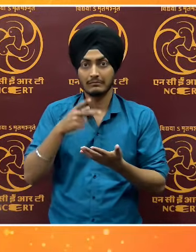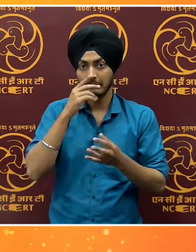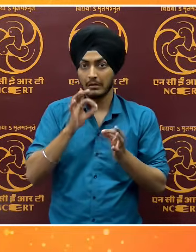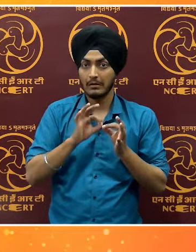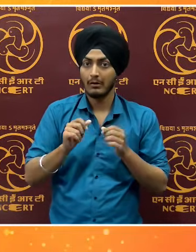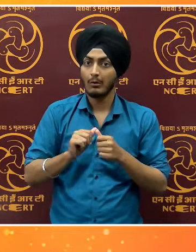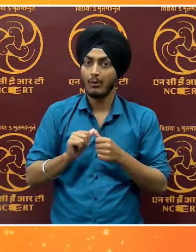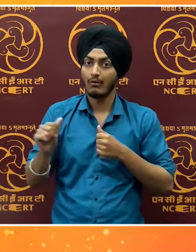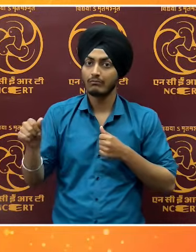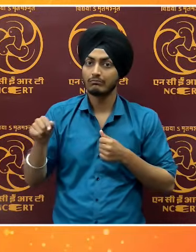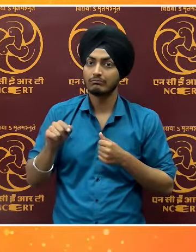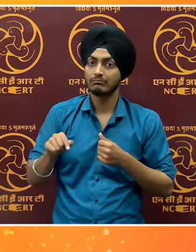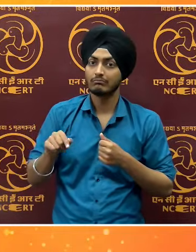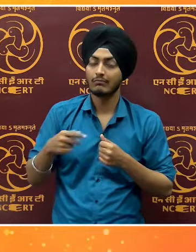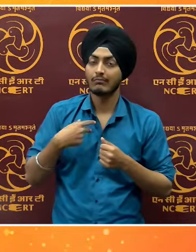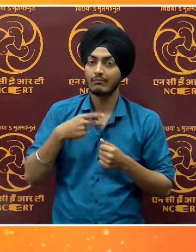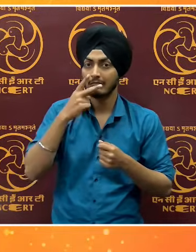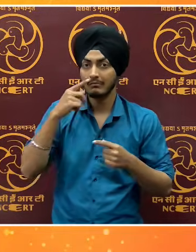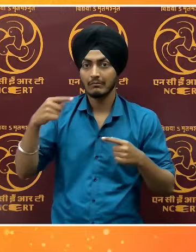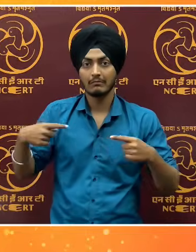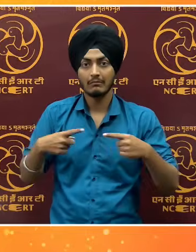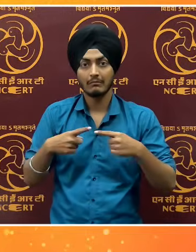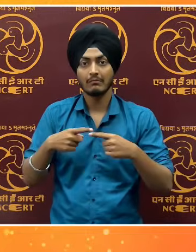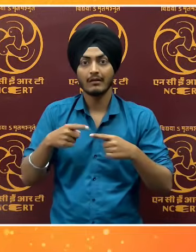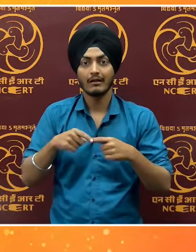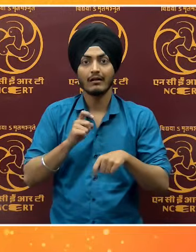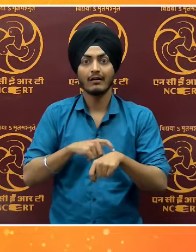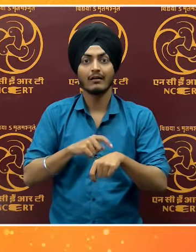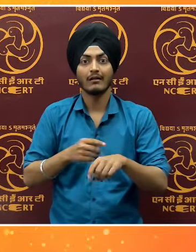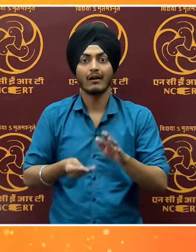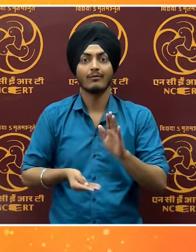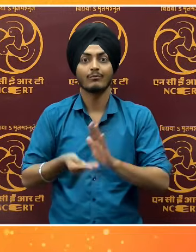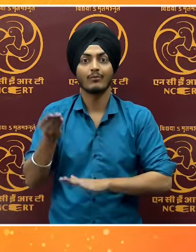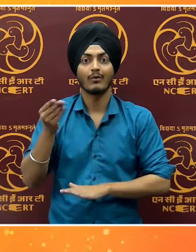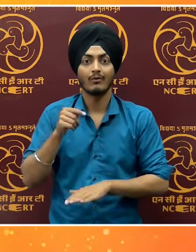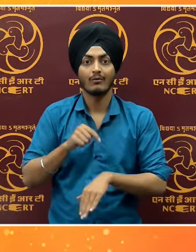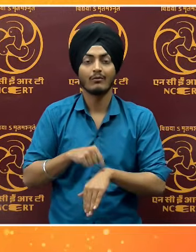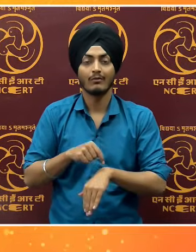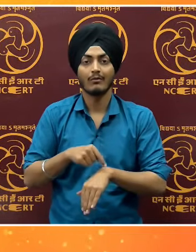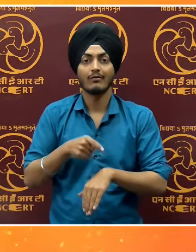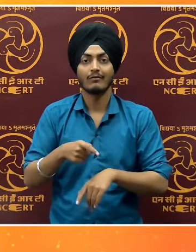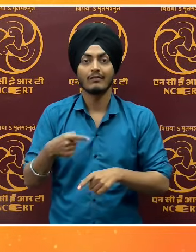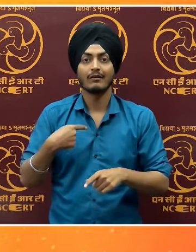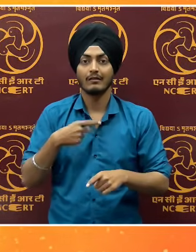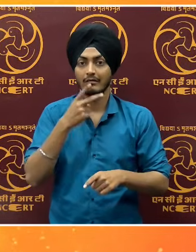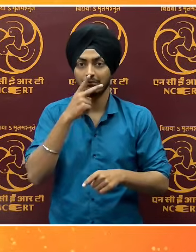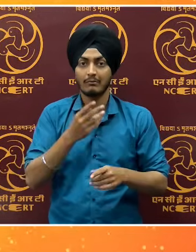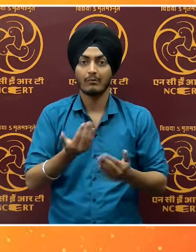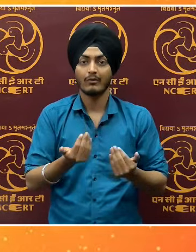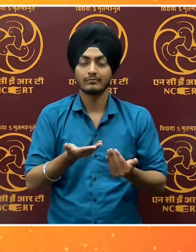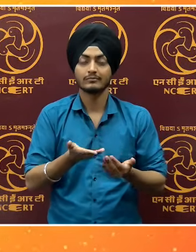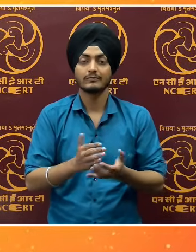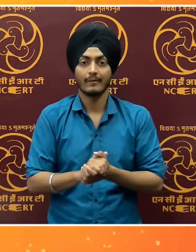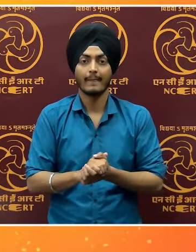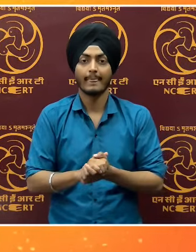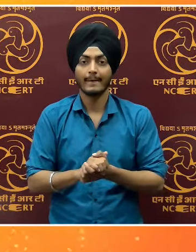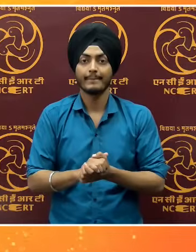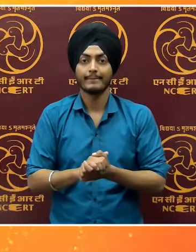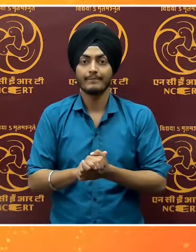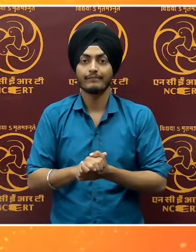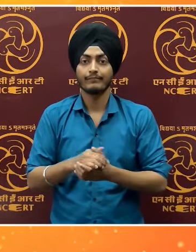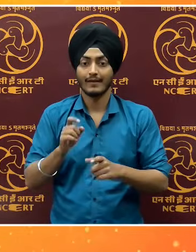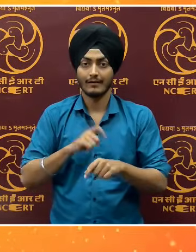it has to collide with a longer time. Longer time means the resistance will increases. So length